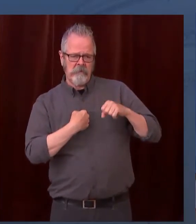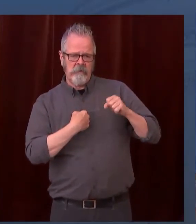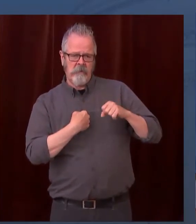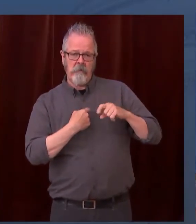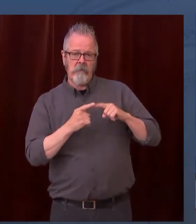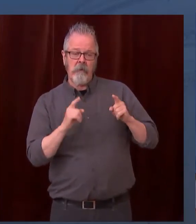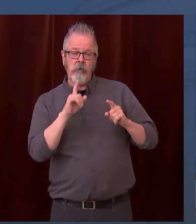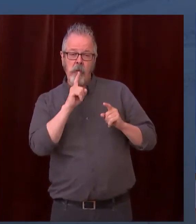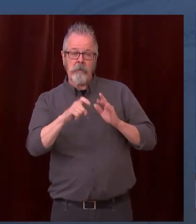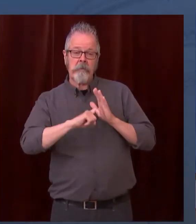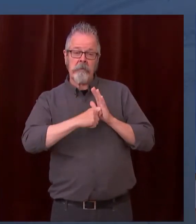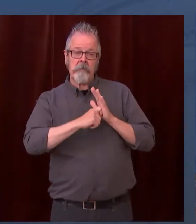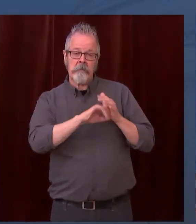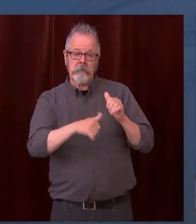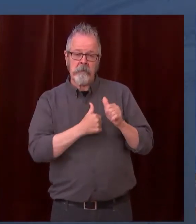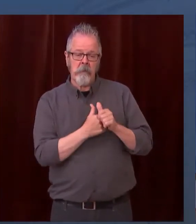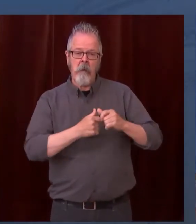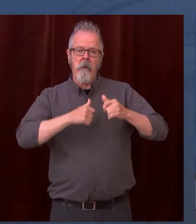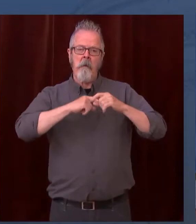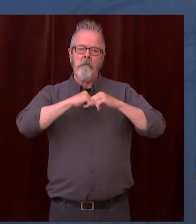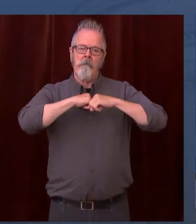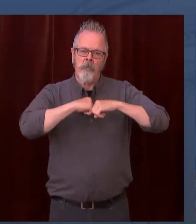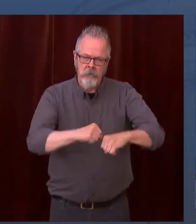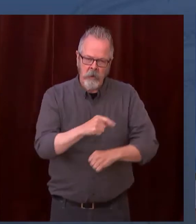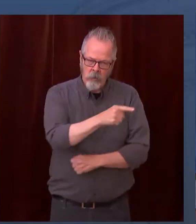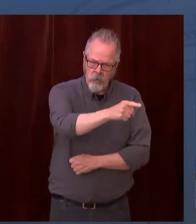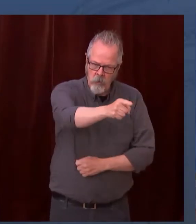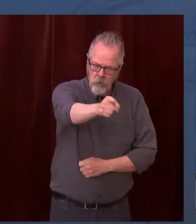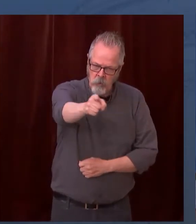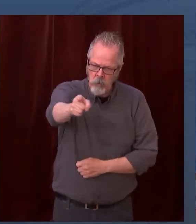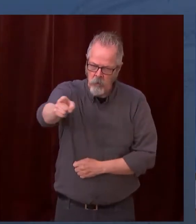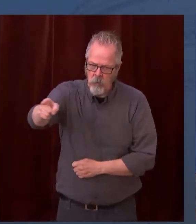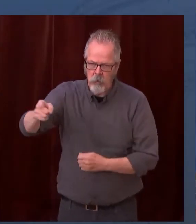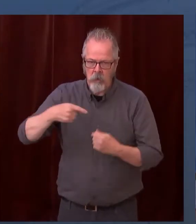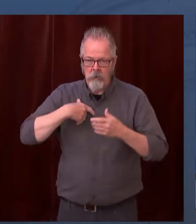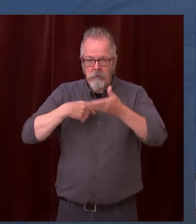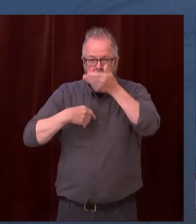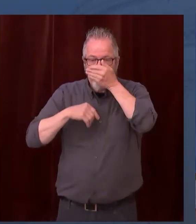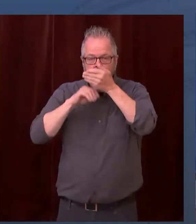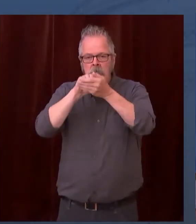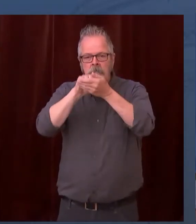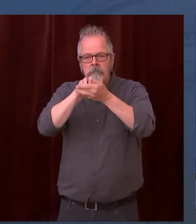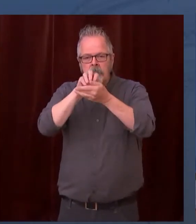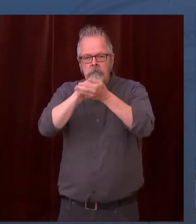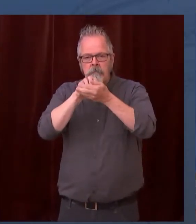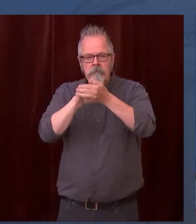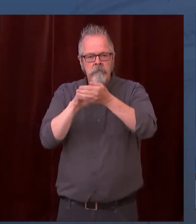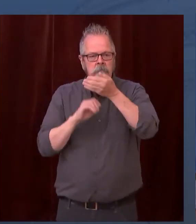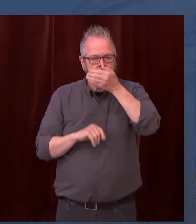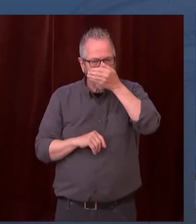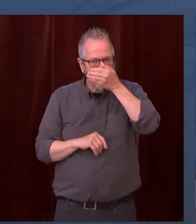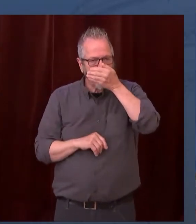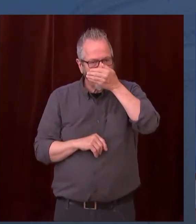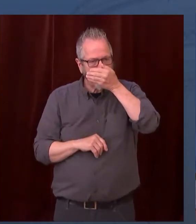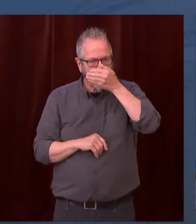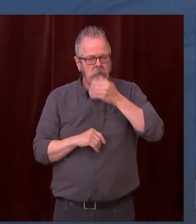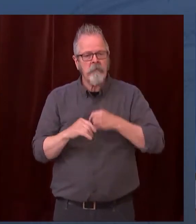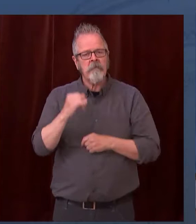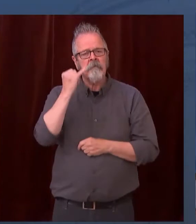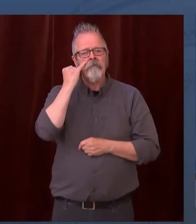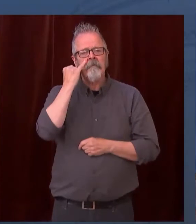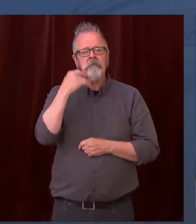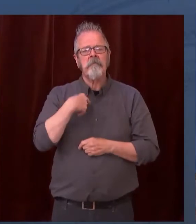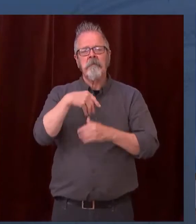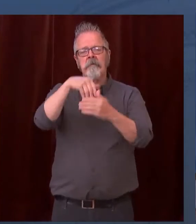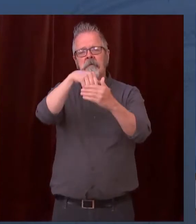am protecting the grocery store clerk so that I don't infect the clerk. It means I don't infect a relative if I happen to